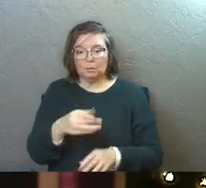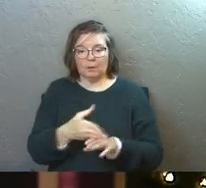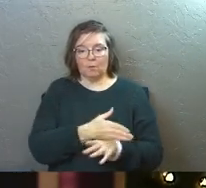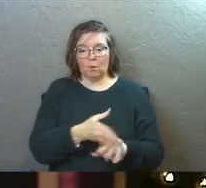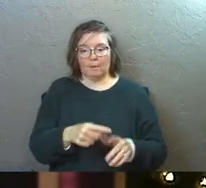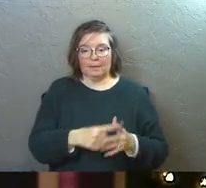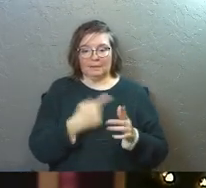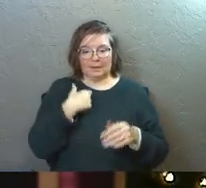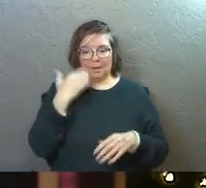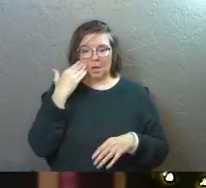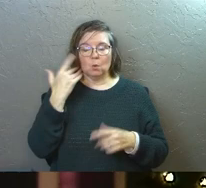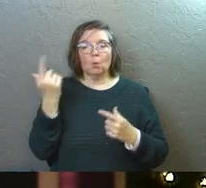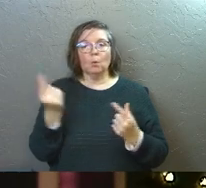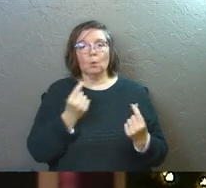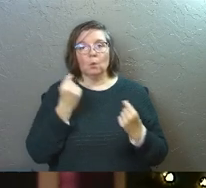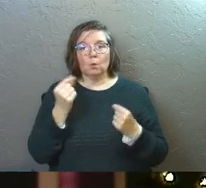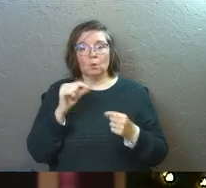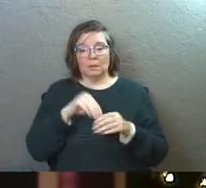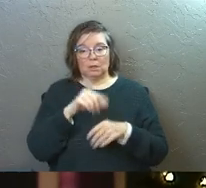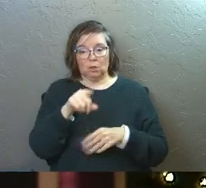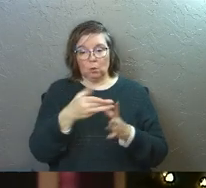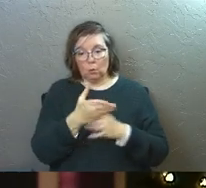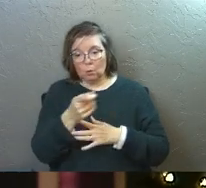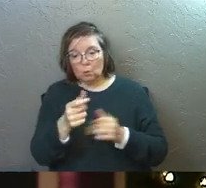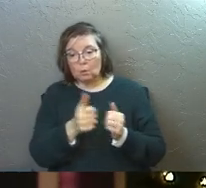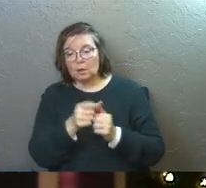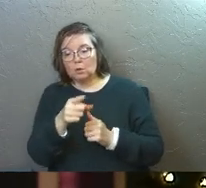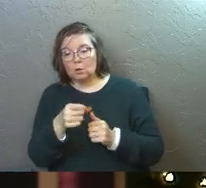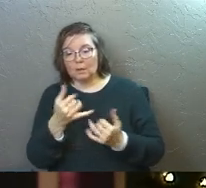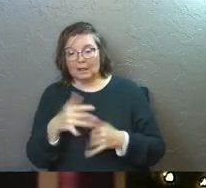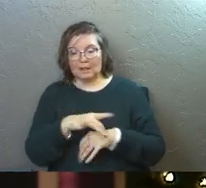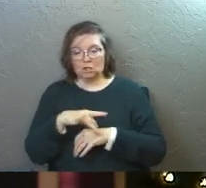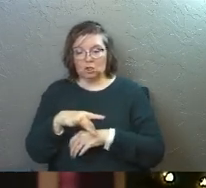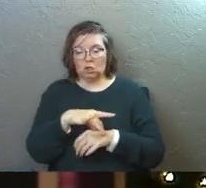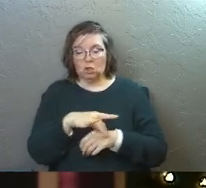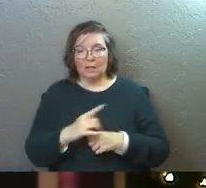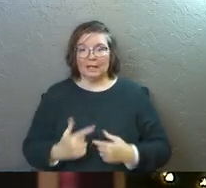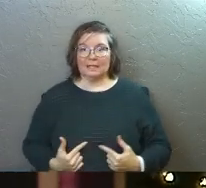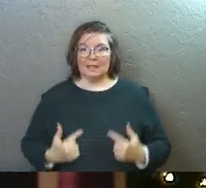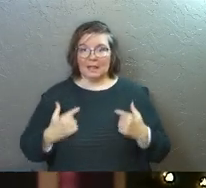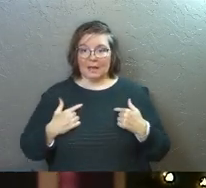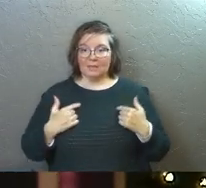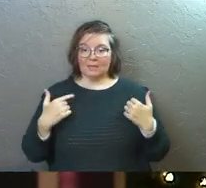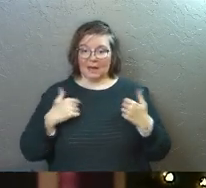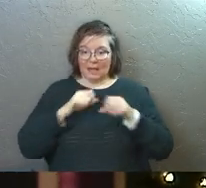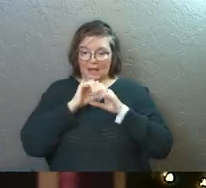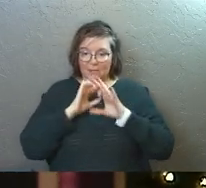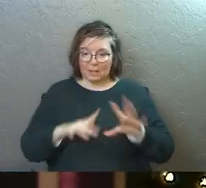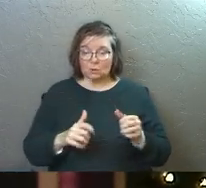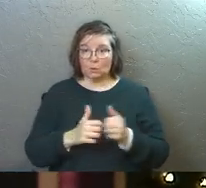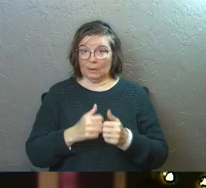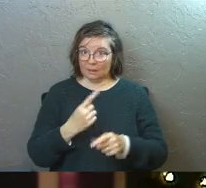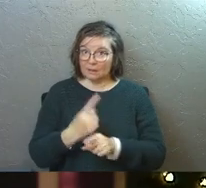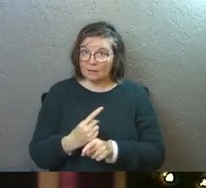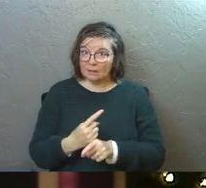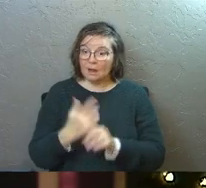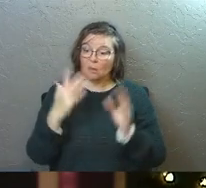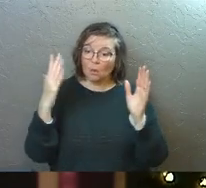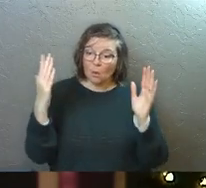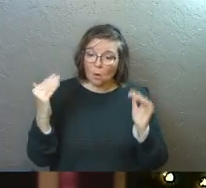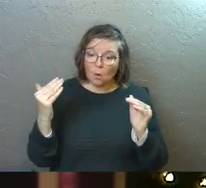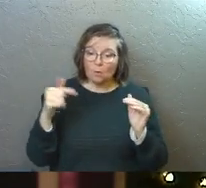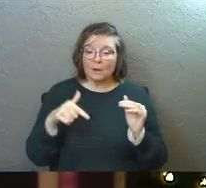the beginning of time, I knew what I was going to do in you, through you, with you, in this earth, in this life that I have blessed you with." Right? And the